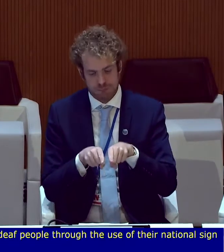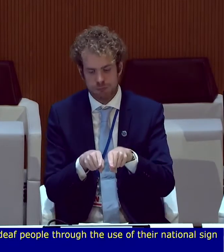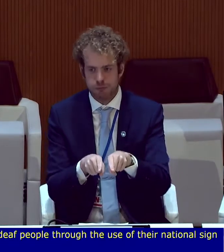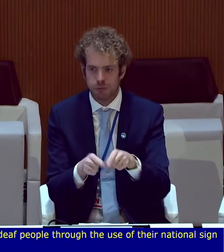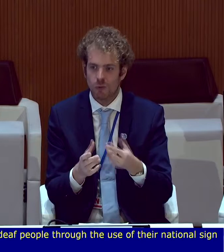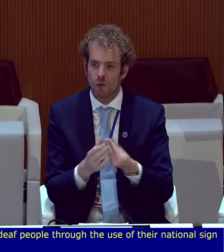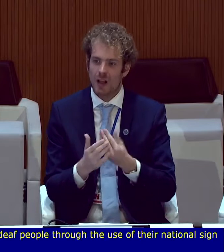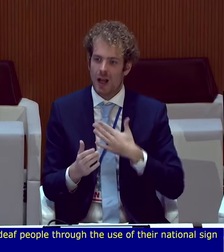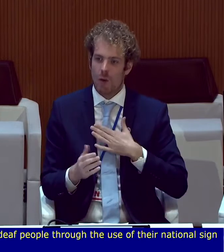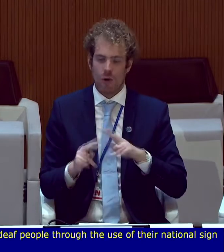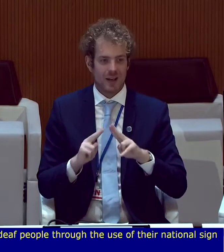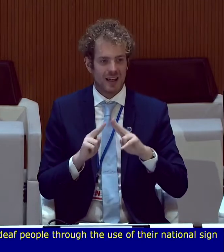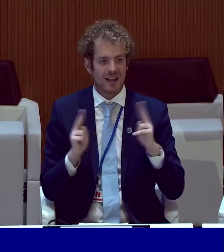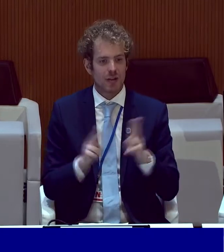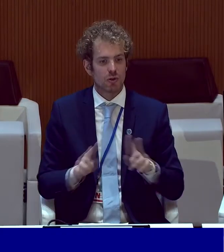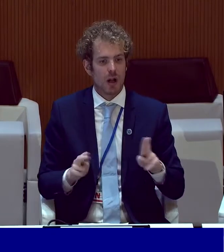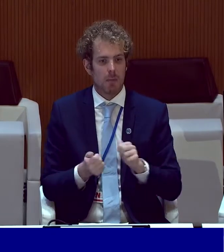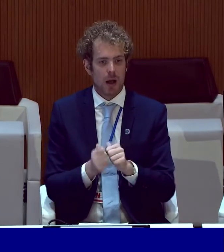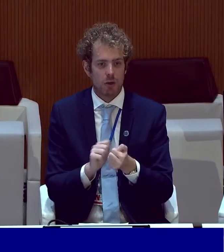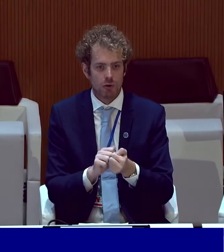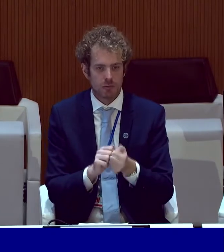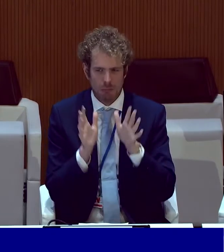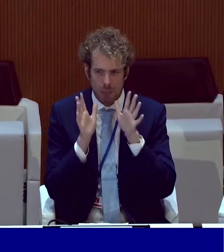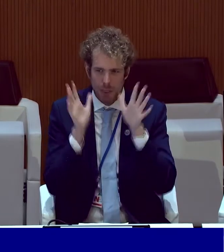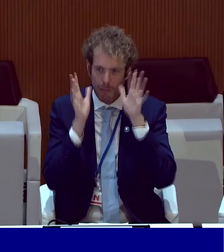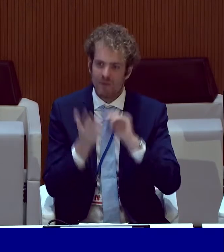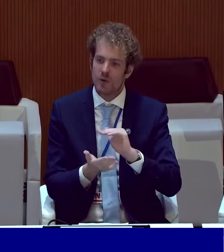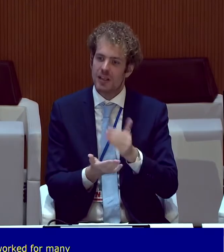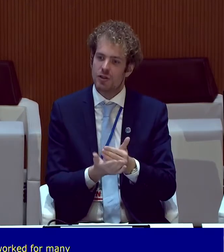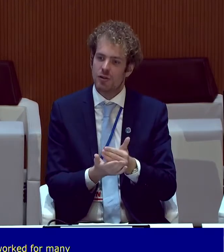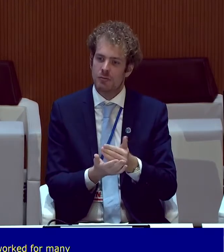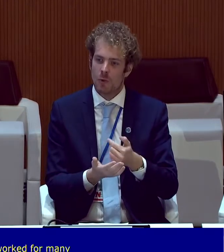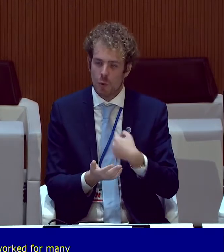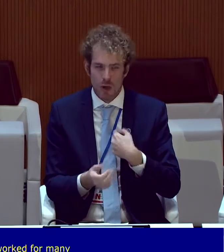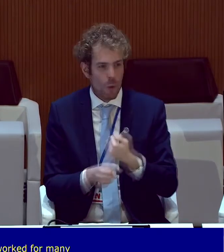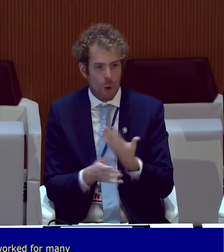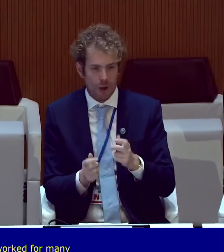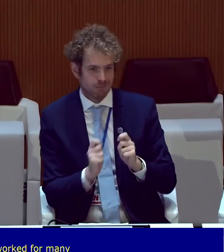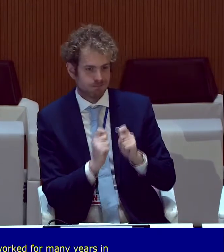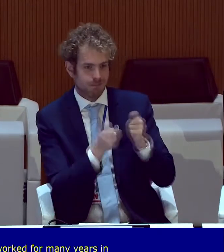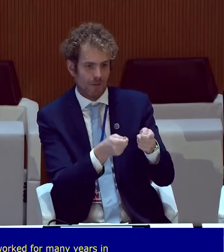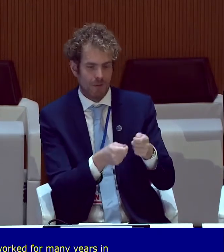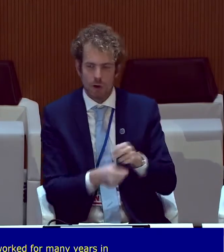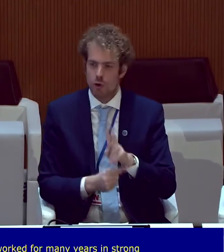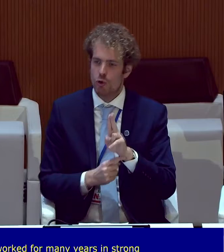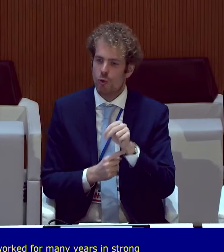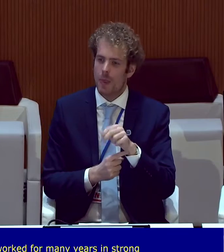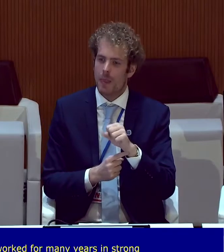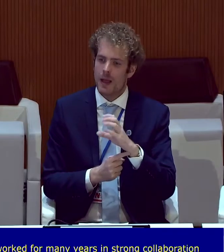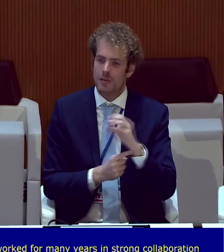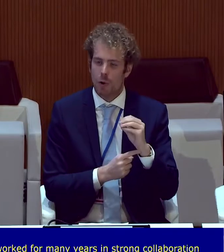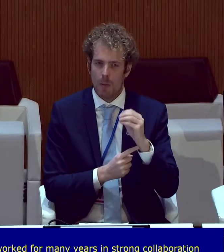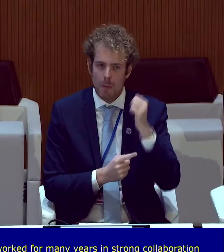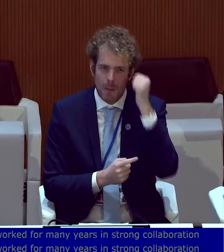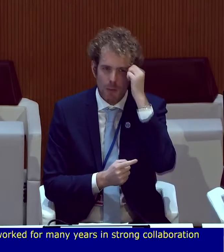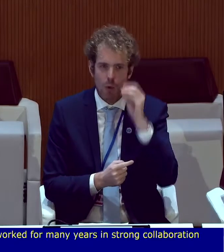We have worked for many years in strong collaboration with United Nations agencies, but also with